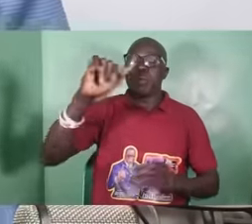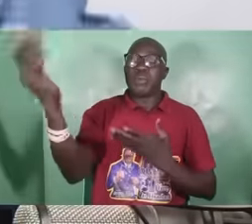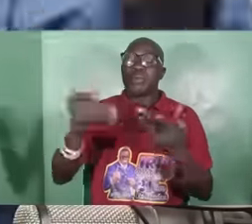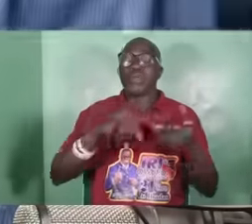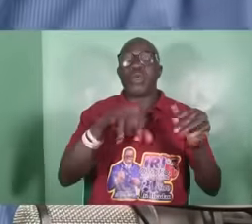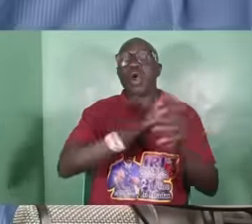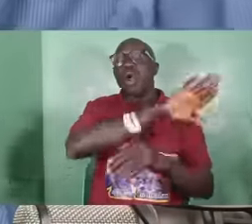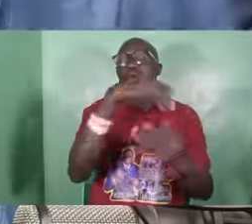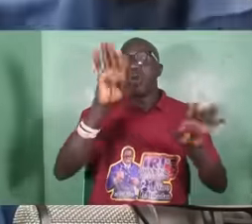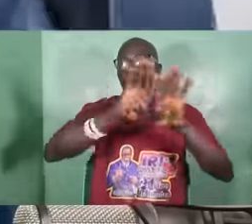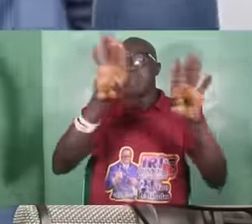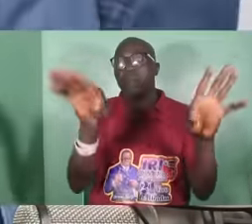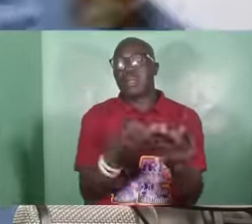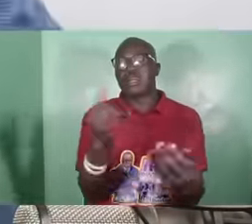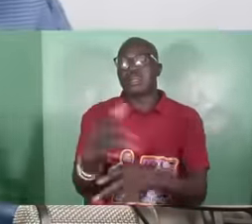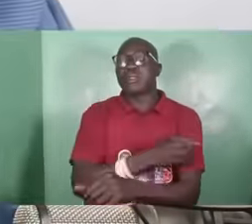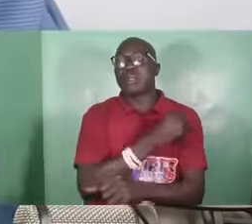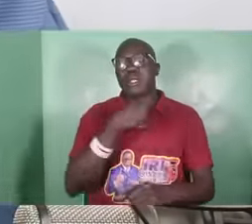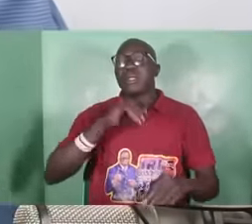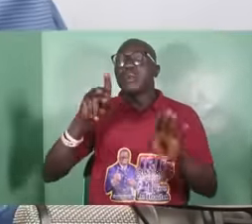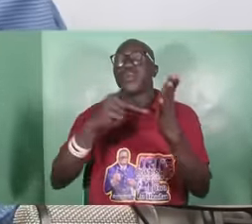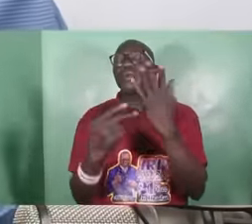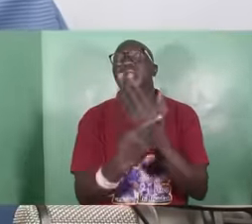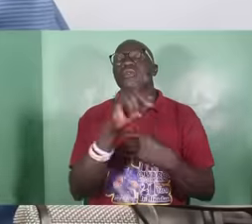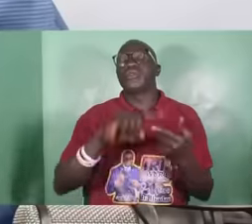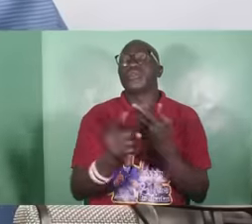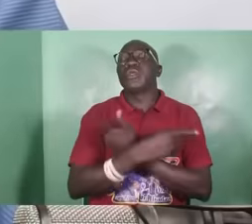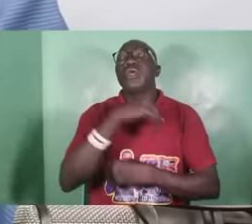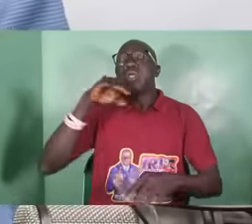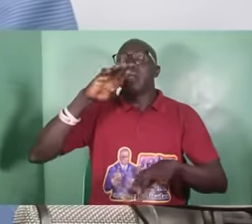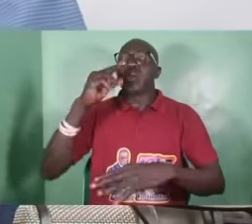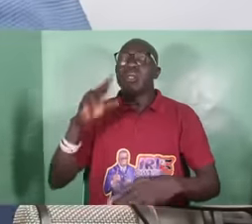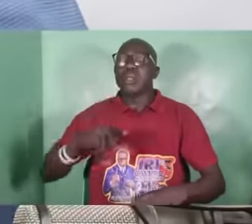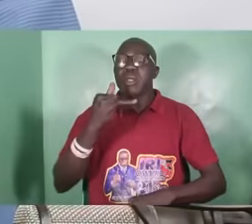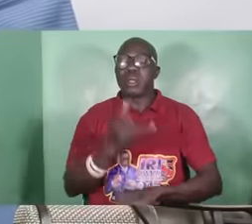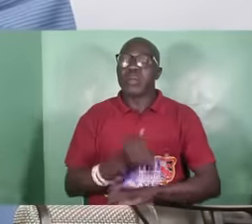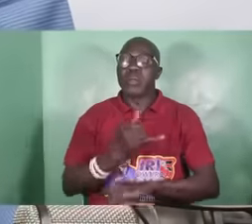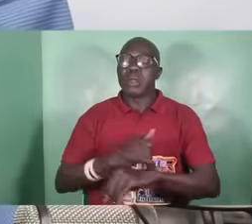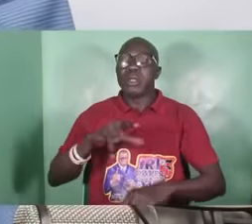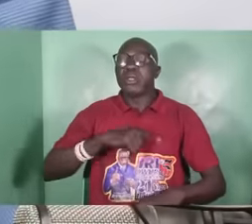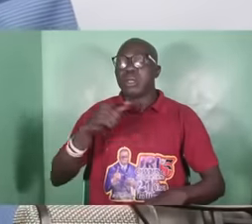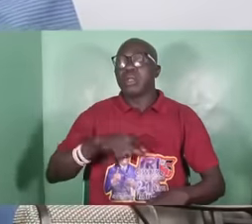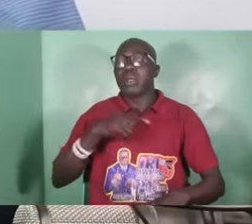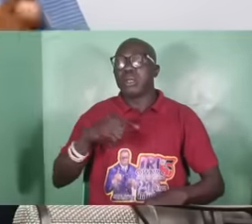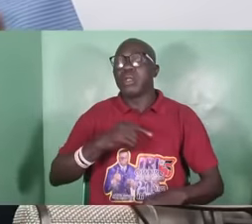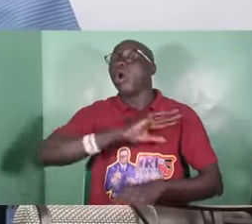bring you. Branches all our branches. There will be programmed in Ibadan, in